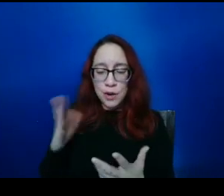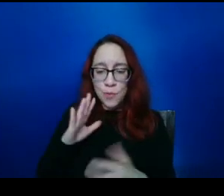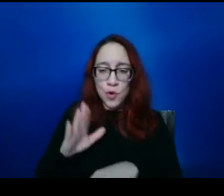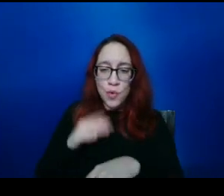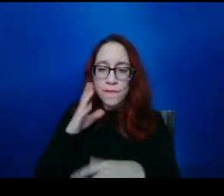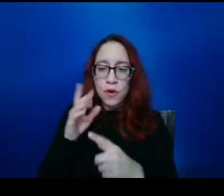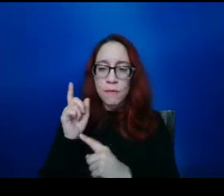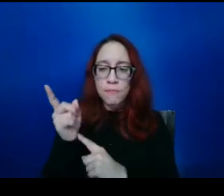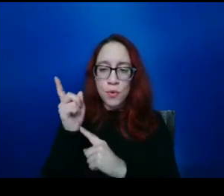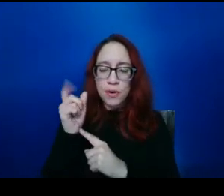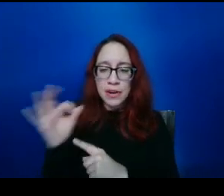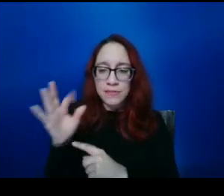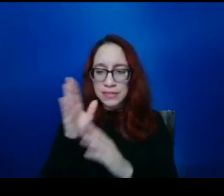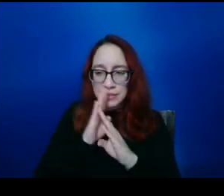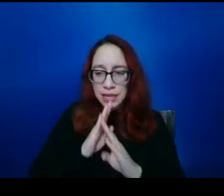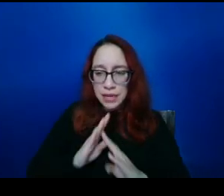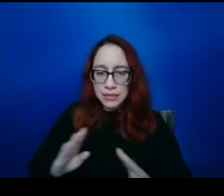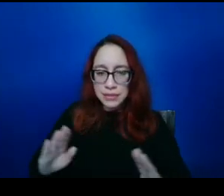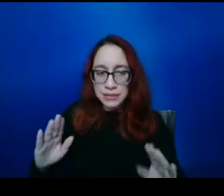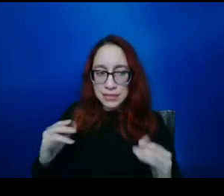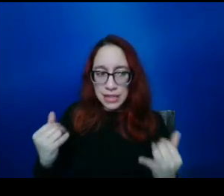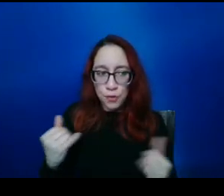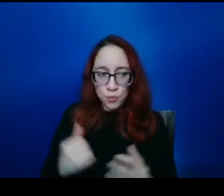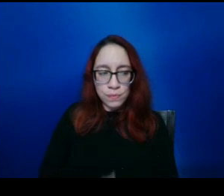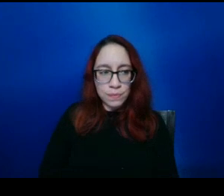a moment of silence now.